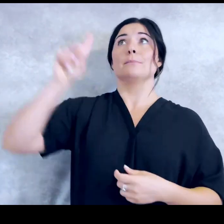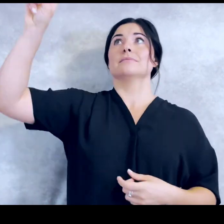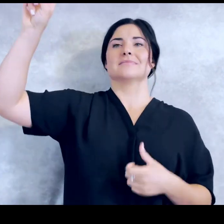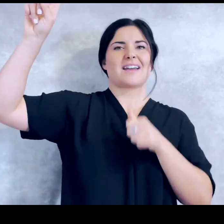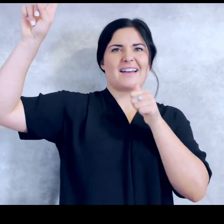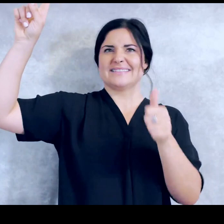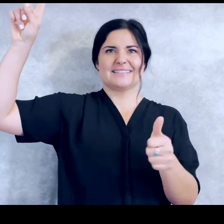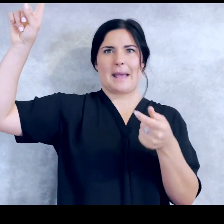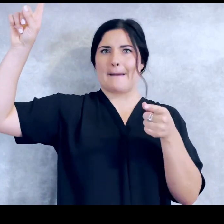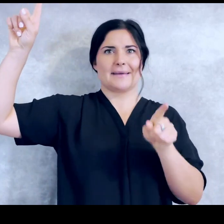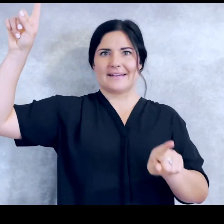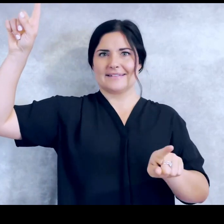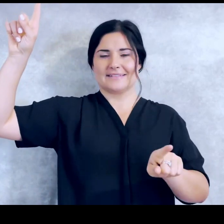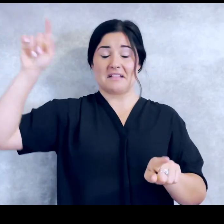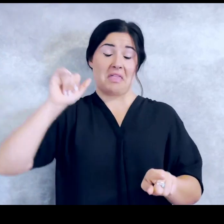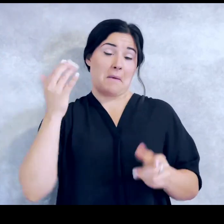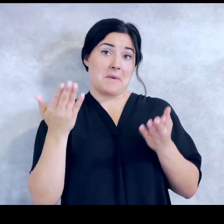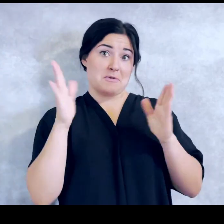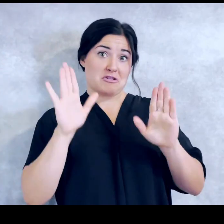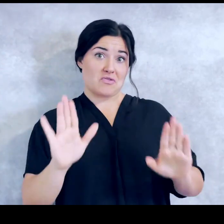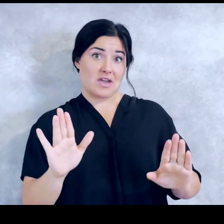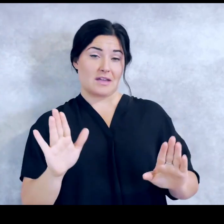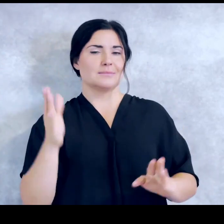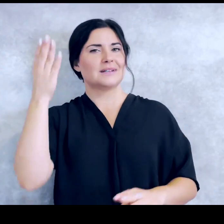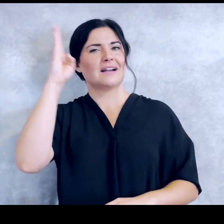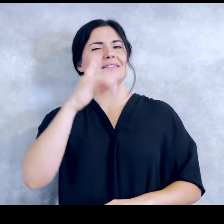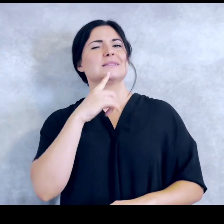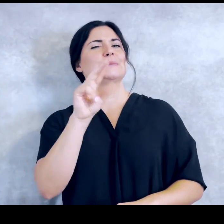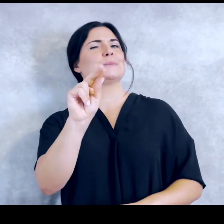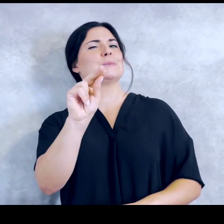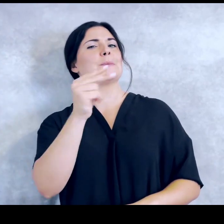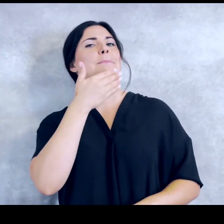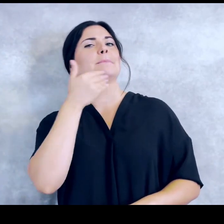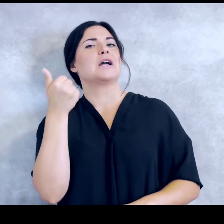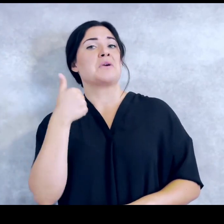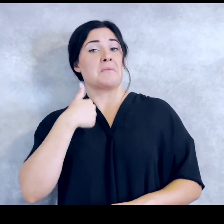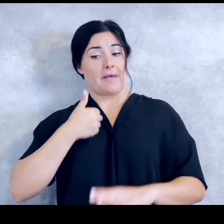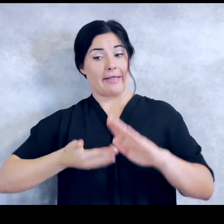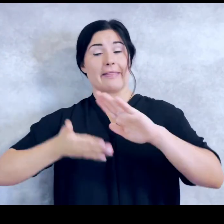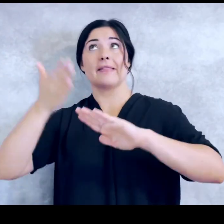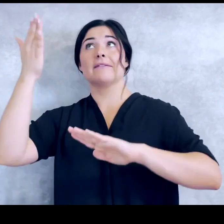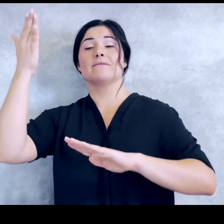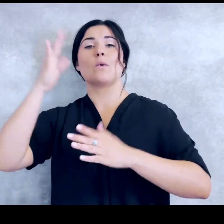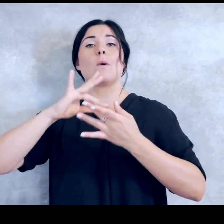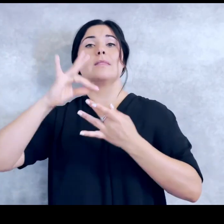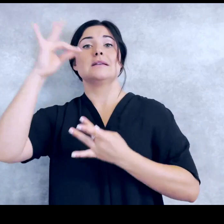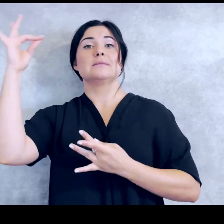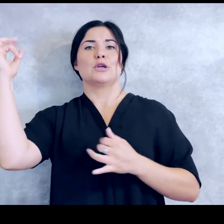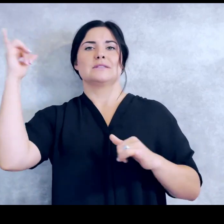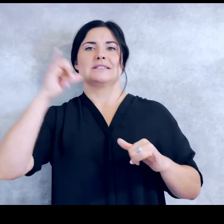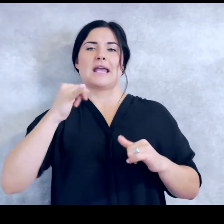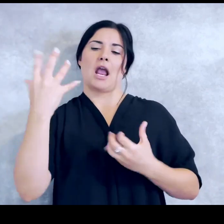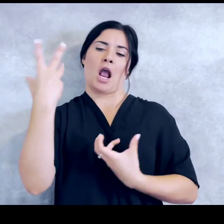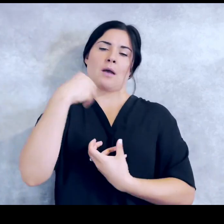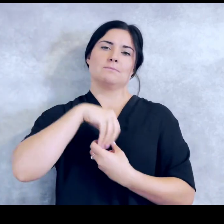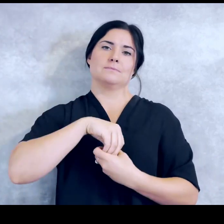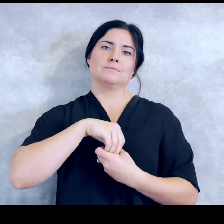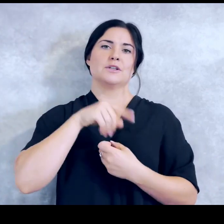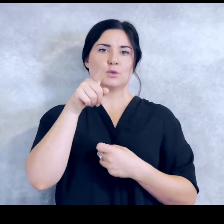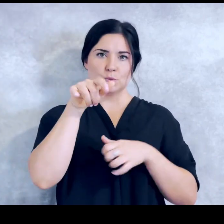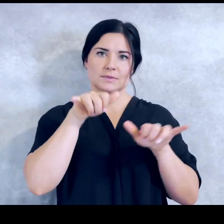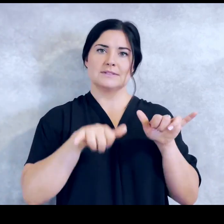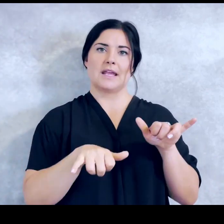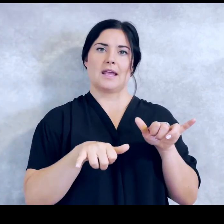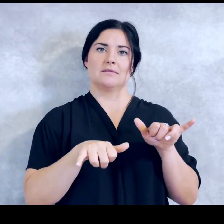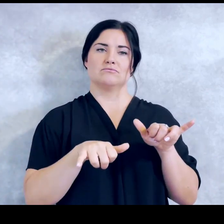didn't just take you up? Because wouldn't that be great? But God said, no, it's better that I go, the Holy Spirit stays,